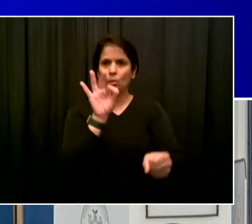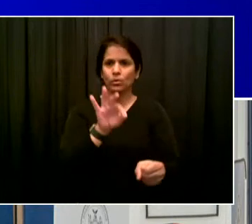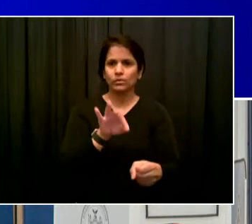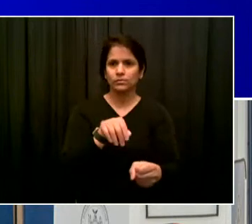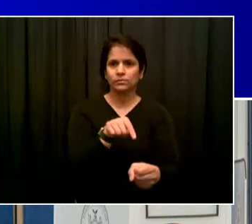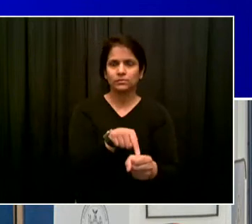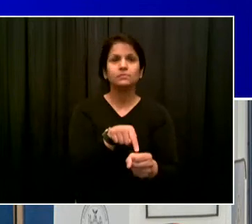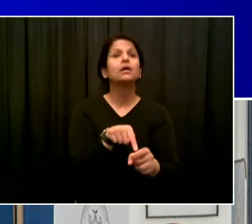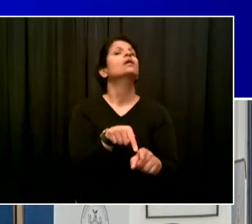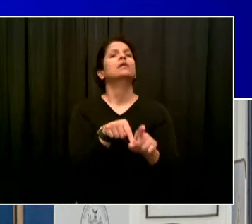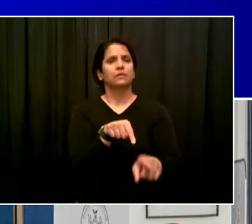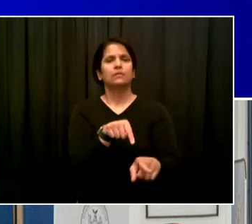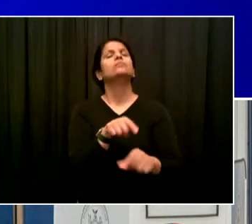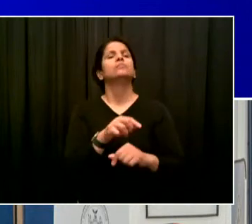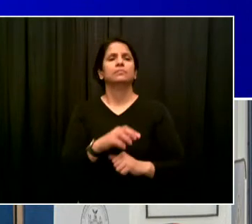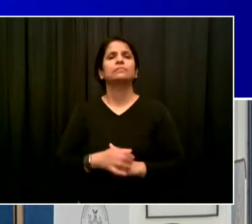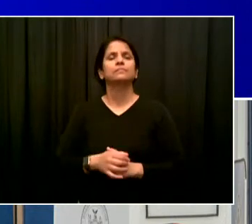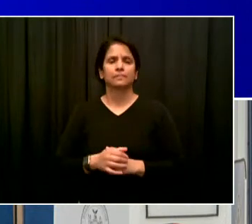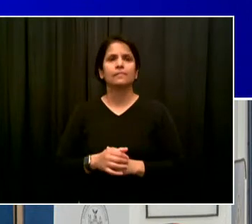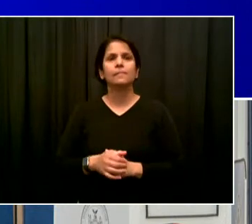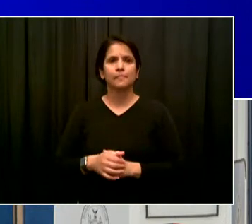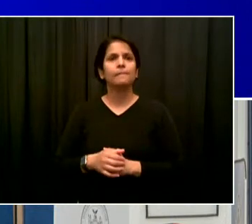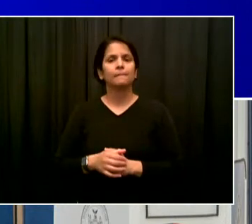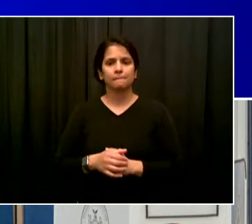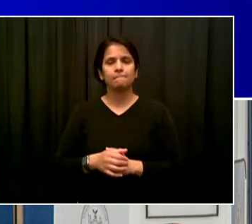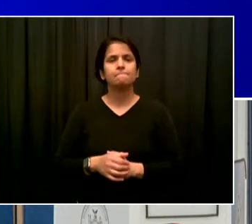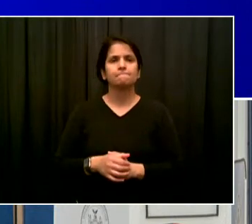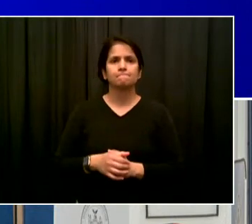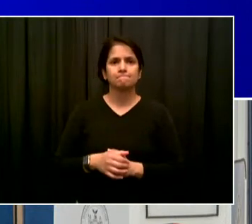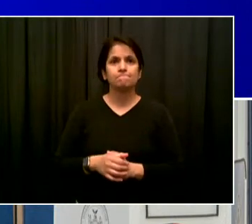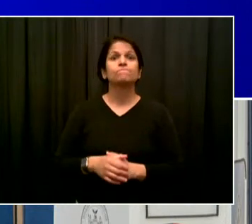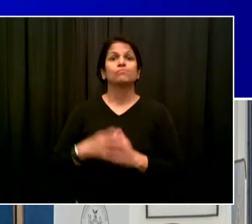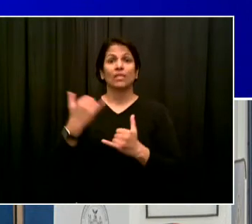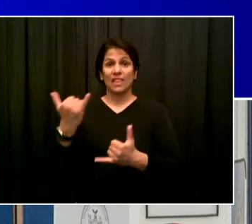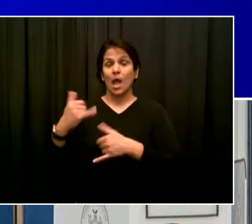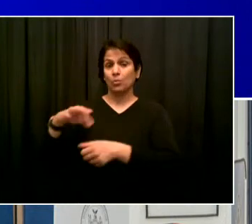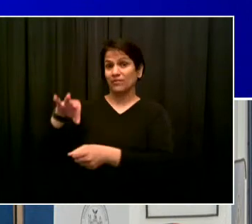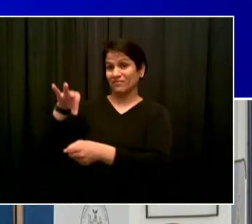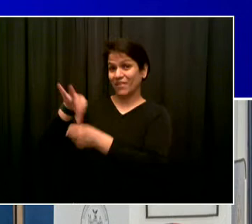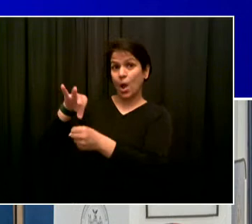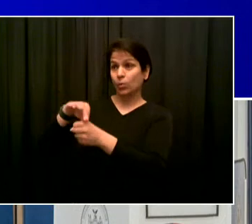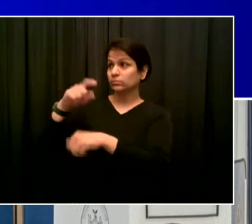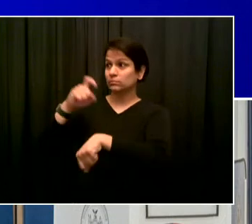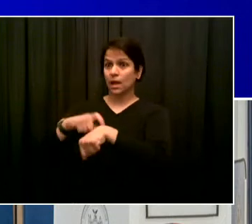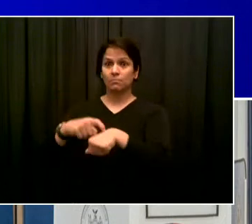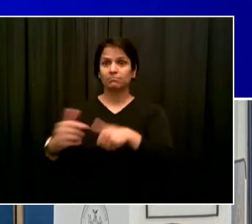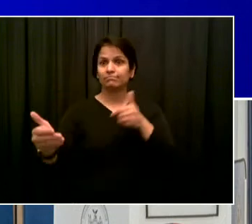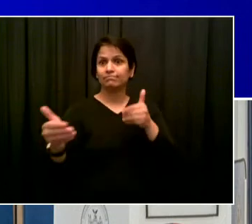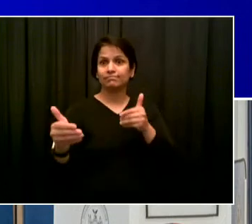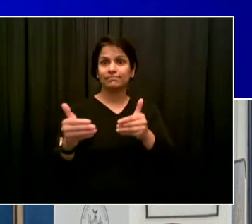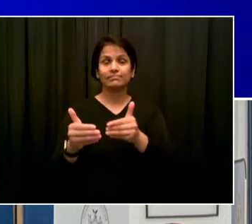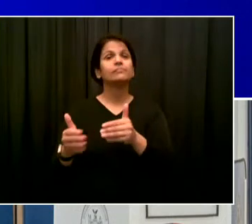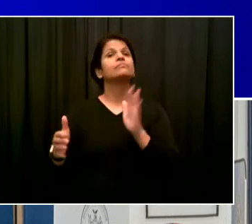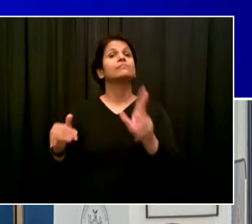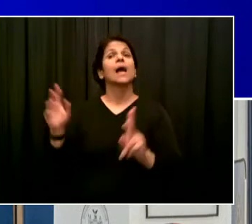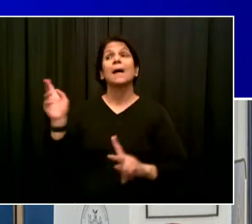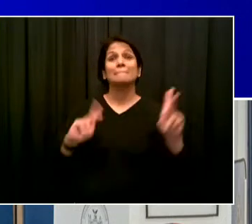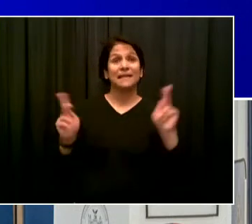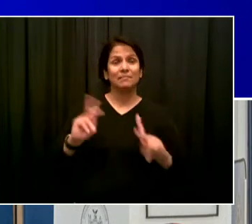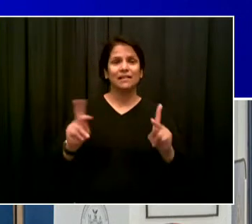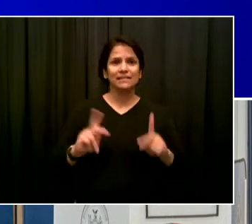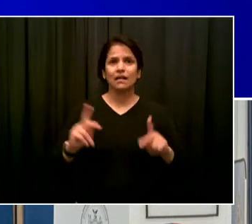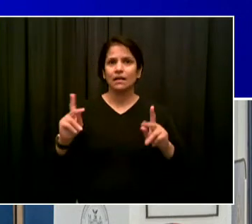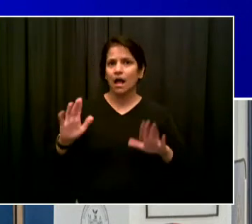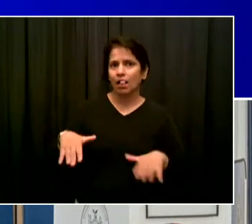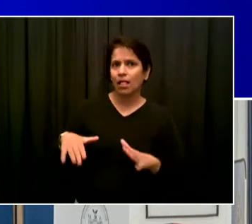against the backdrop of a moment where people are actually paying less attention than normal because we're in the middle still of a global pandemic. We need